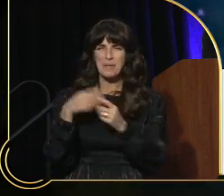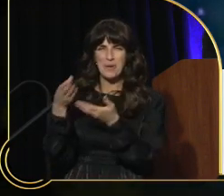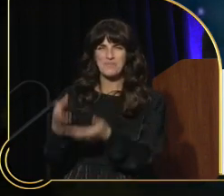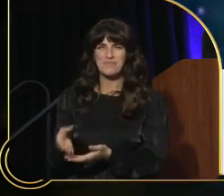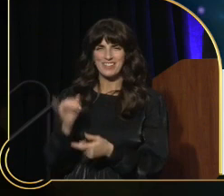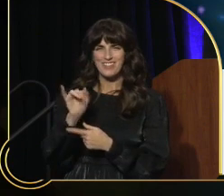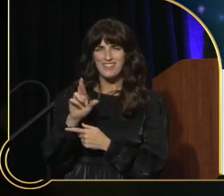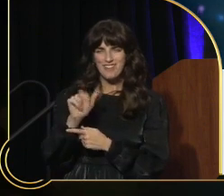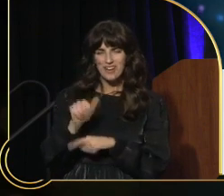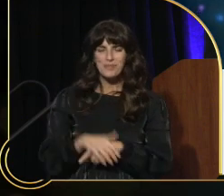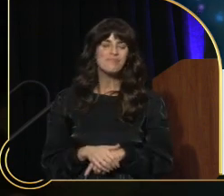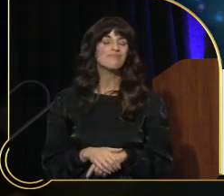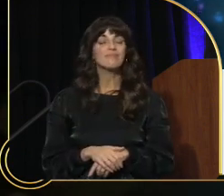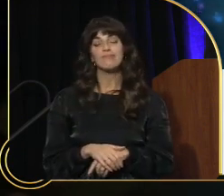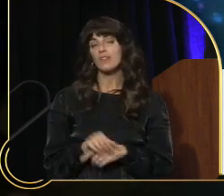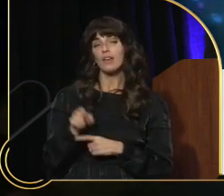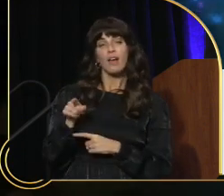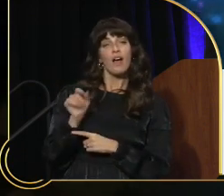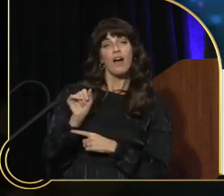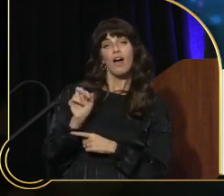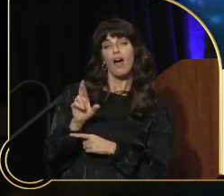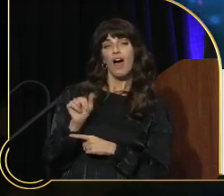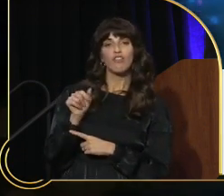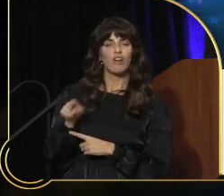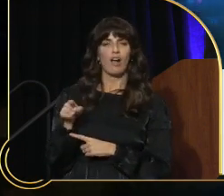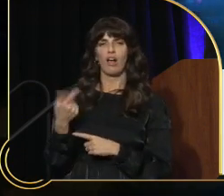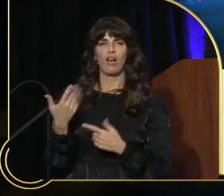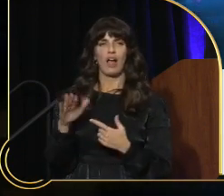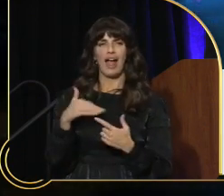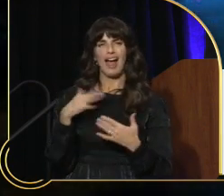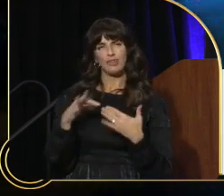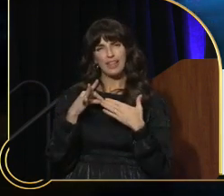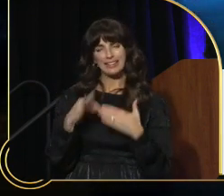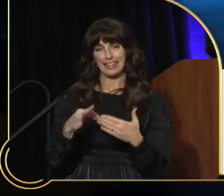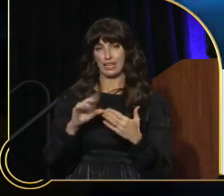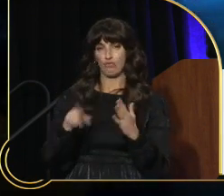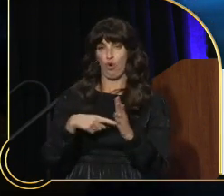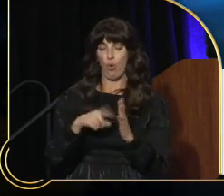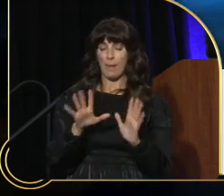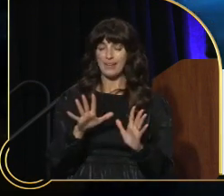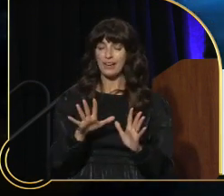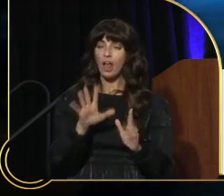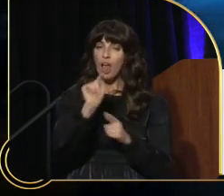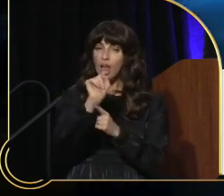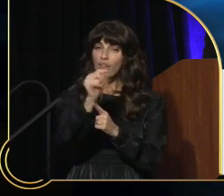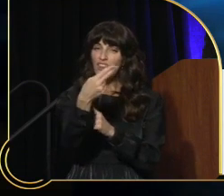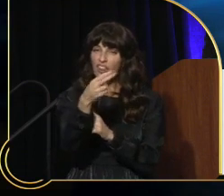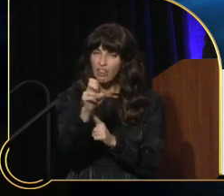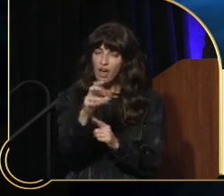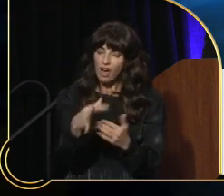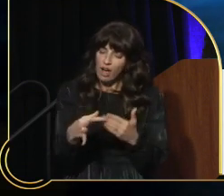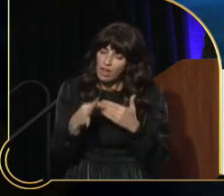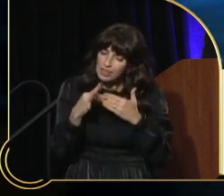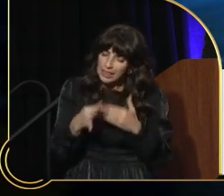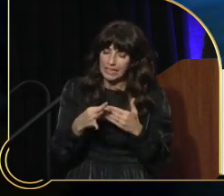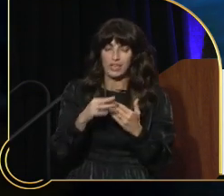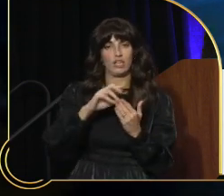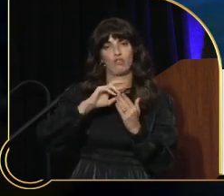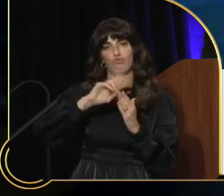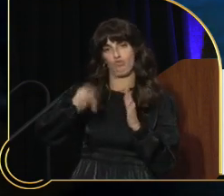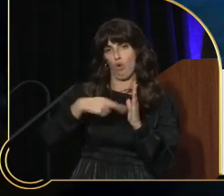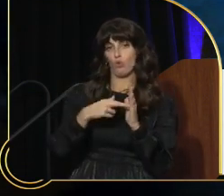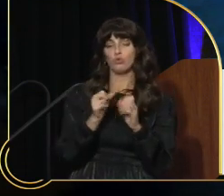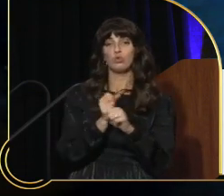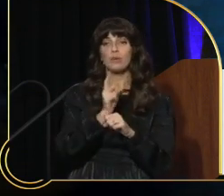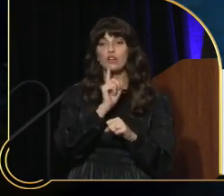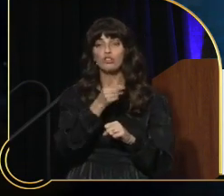It's fair to say that Ira played the leading role, and I mean the leading role, in ensuring that